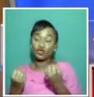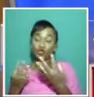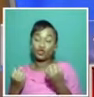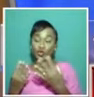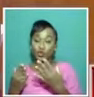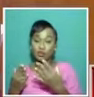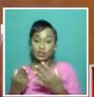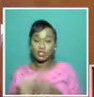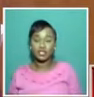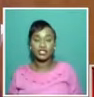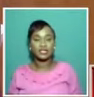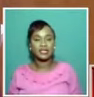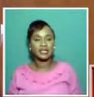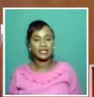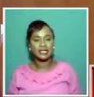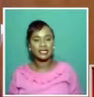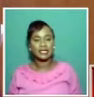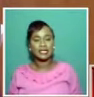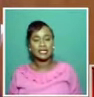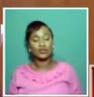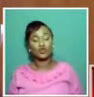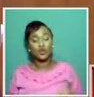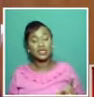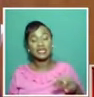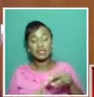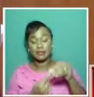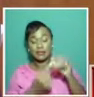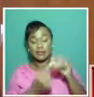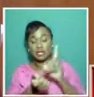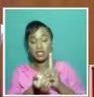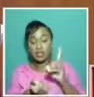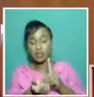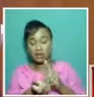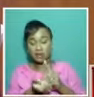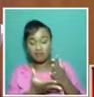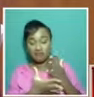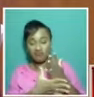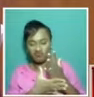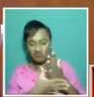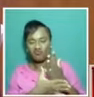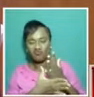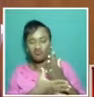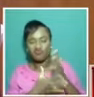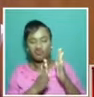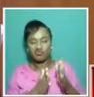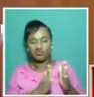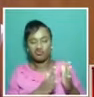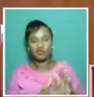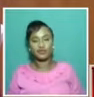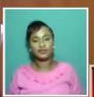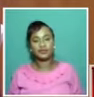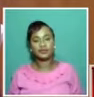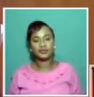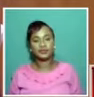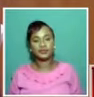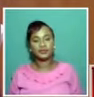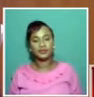title correct. Traumatologist and clinical, is it forensic? Yes, clinical and forensic traumatologist.